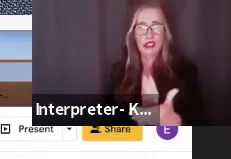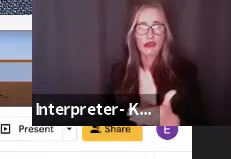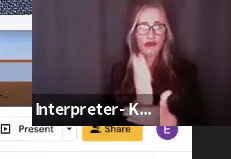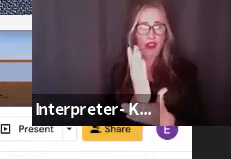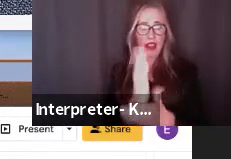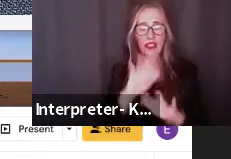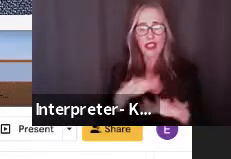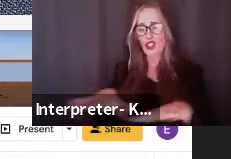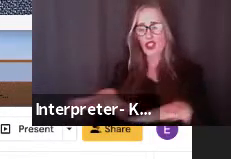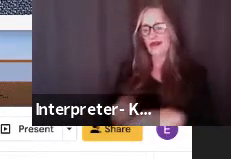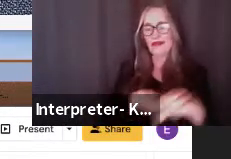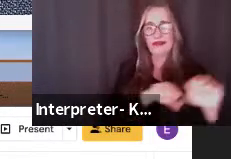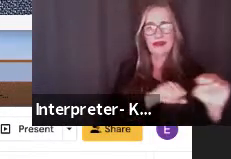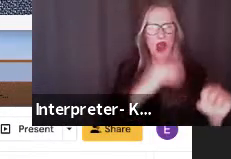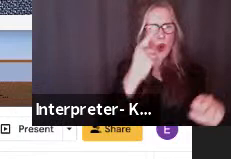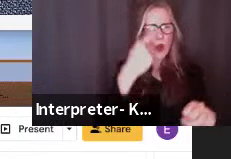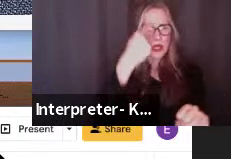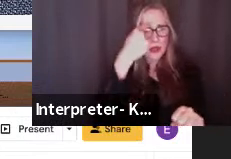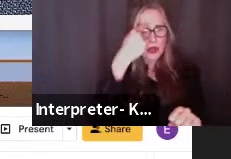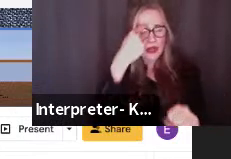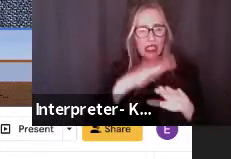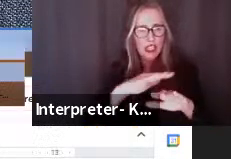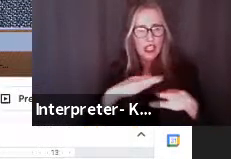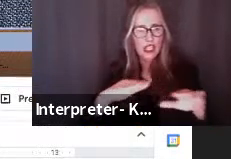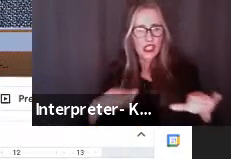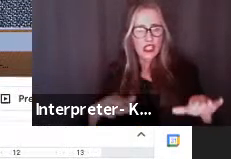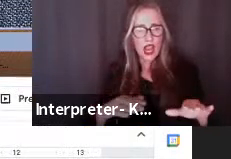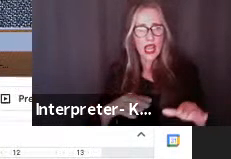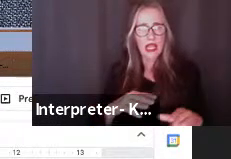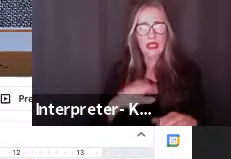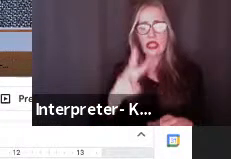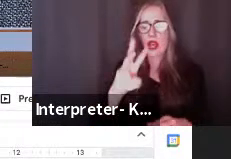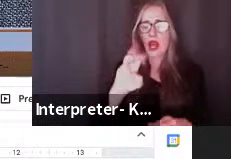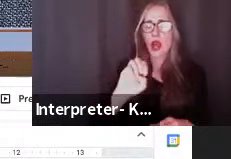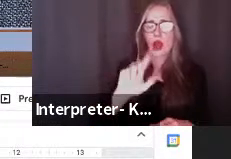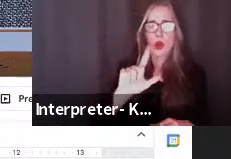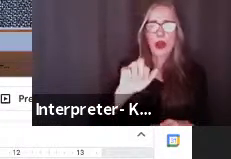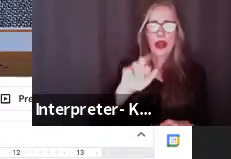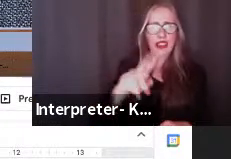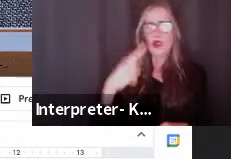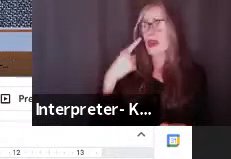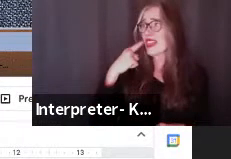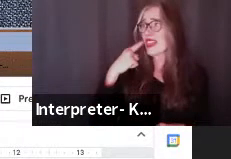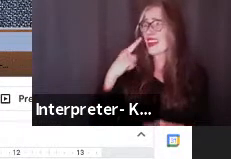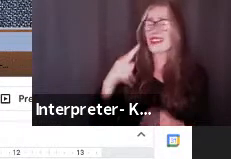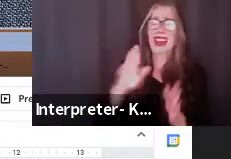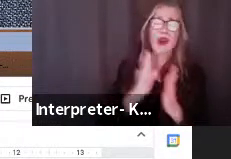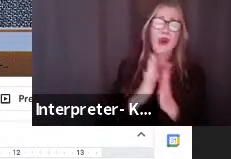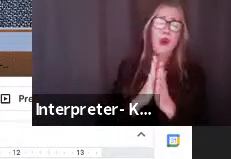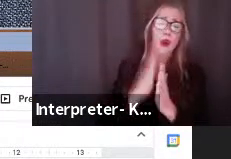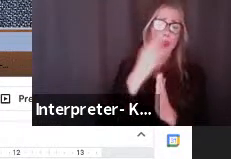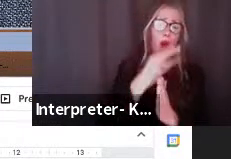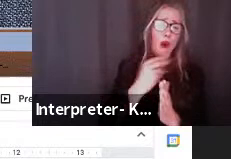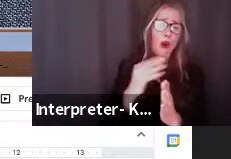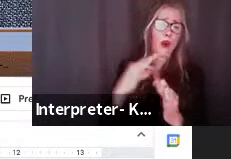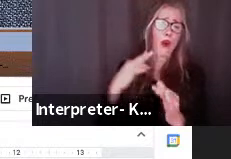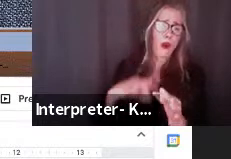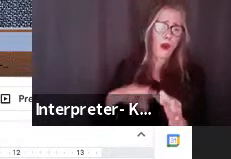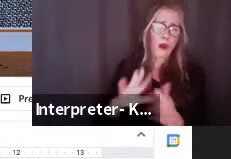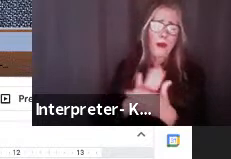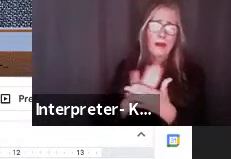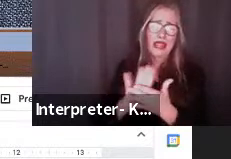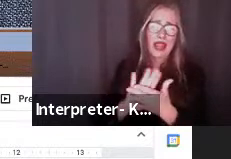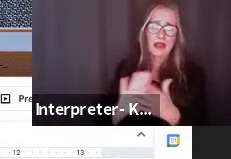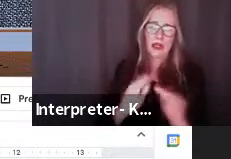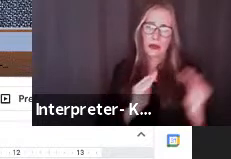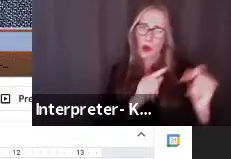this child welfare is not a system many people think about as anything other than benevolent hopefully this audience is a little more savvy